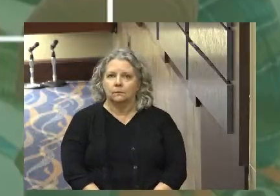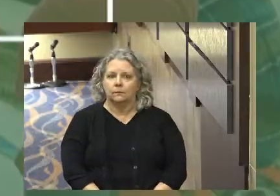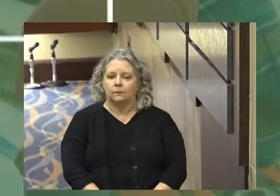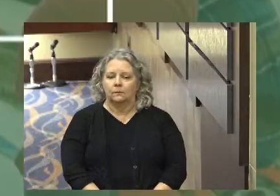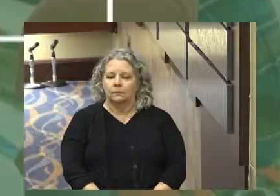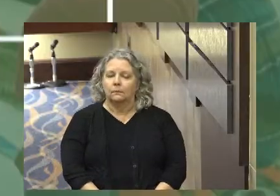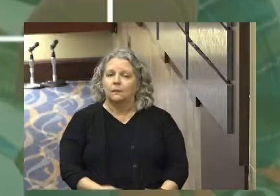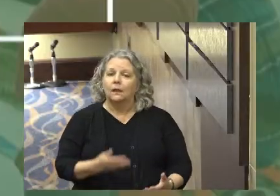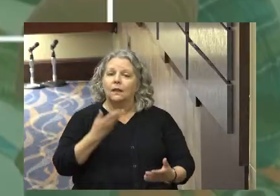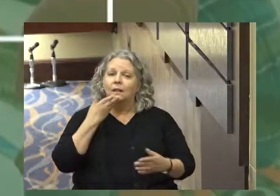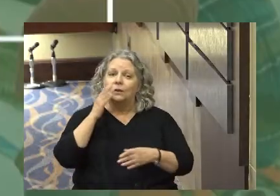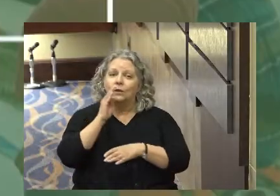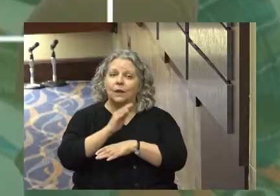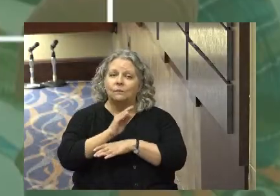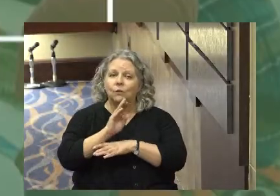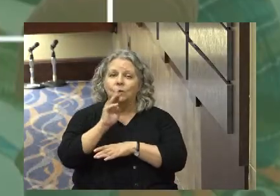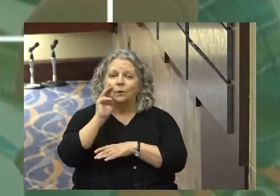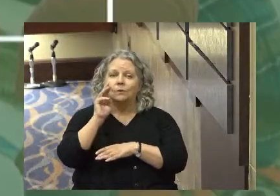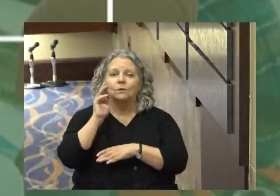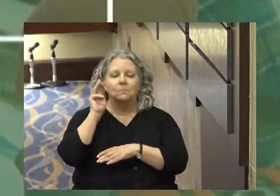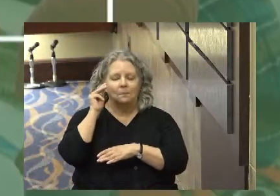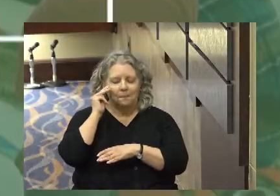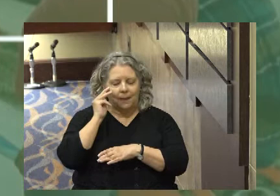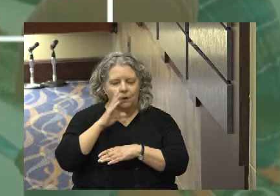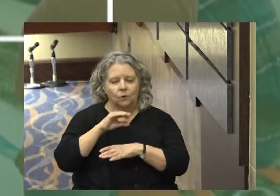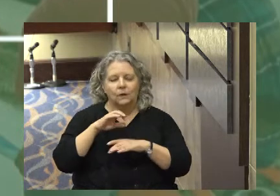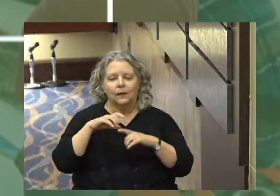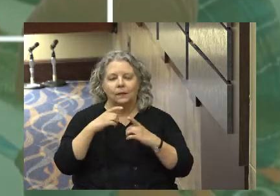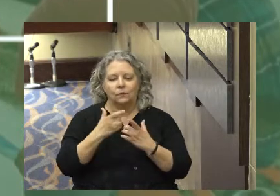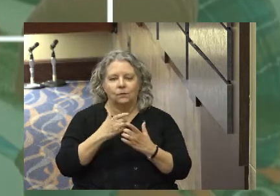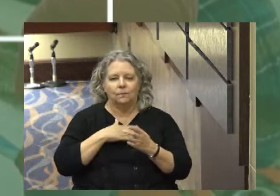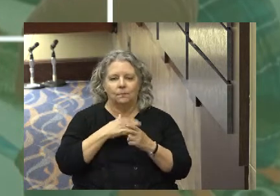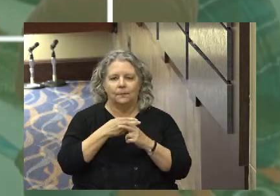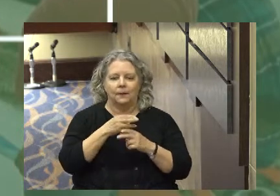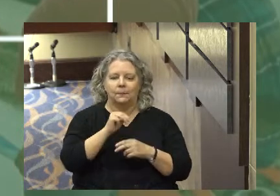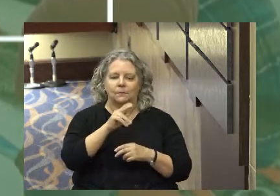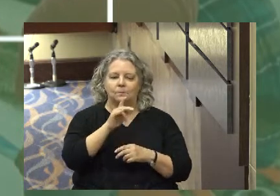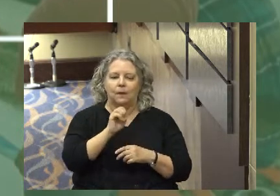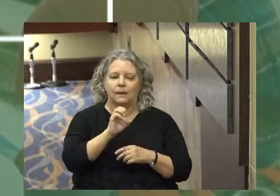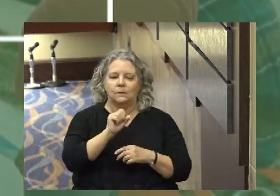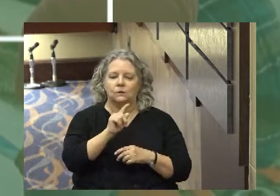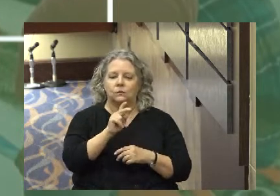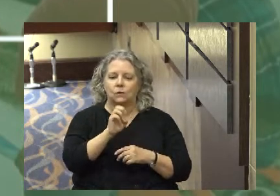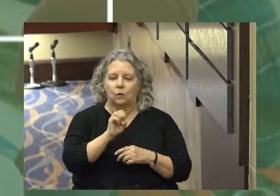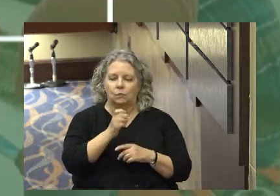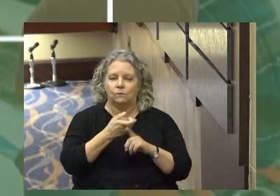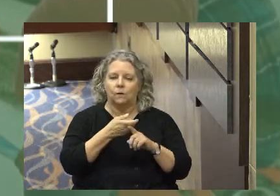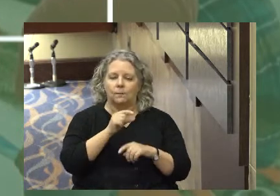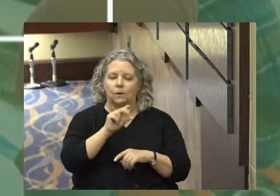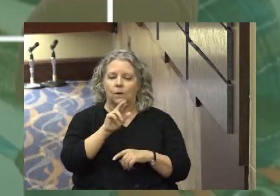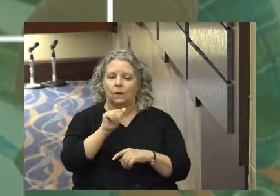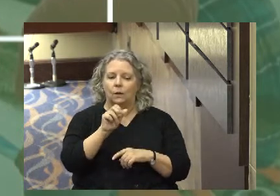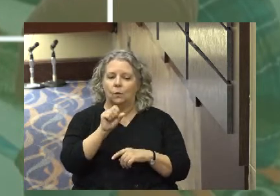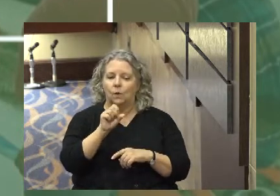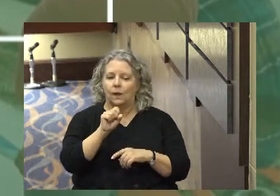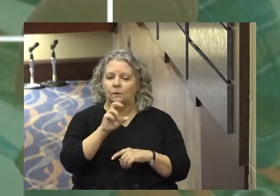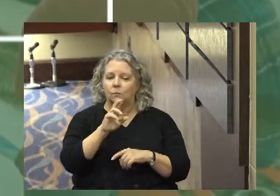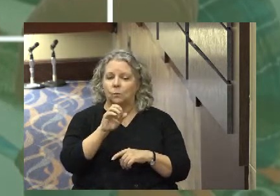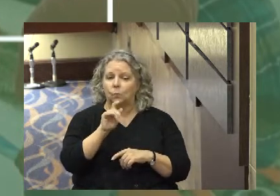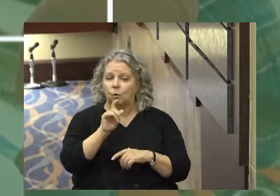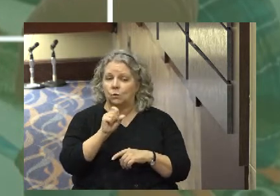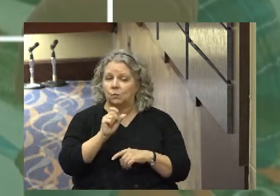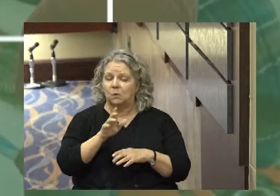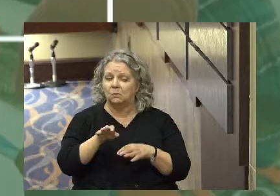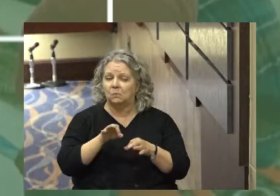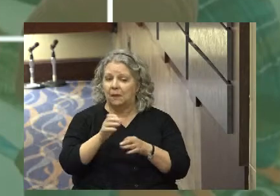Good afternoon, Mayor and City Council. I'm Mike Stone with Grassroots, and we're going to give you a little overview about what we've been doing and a little